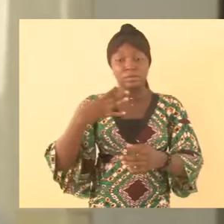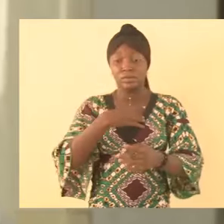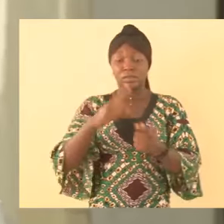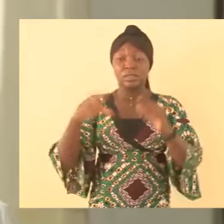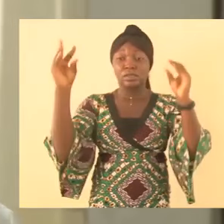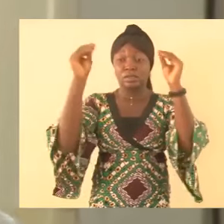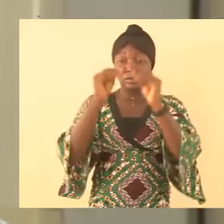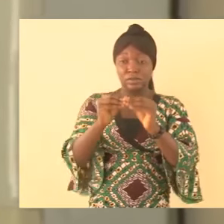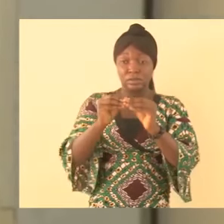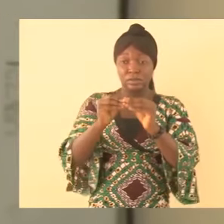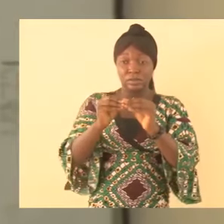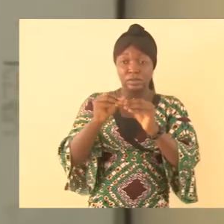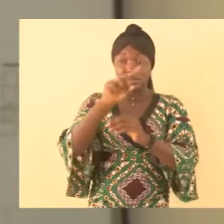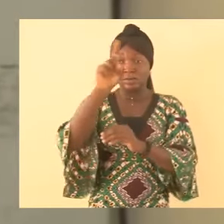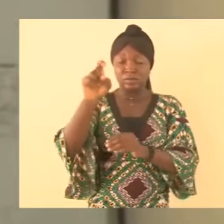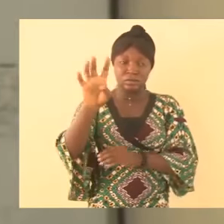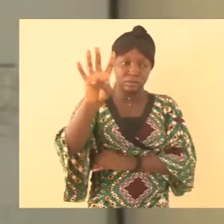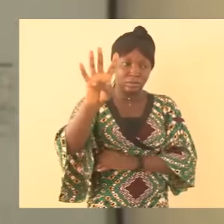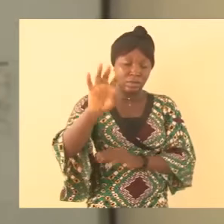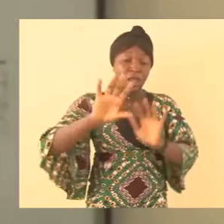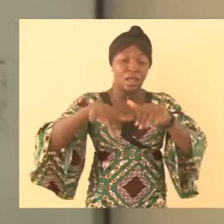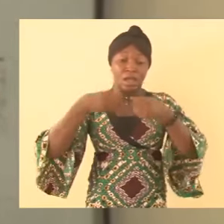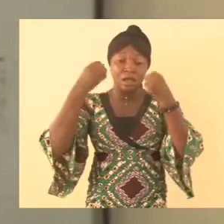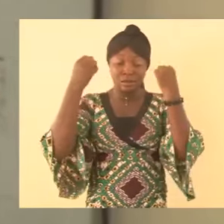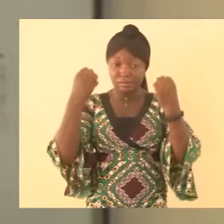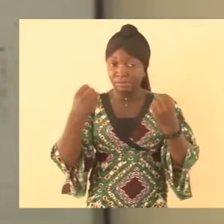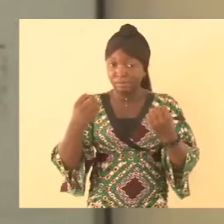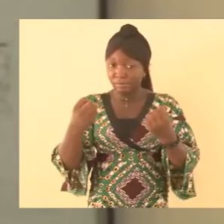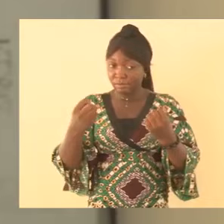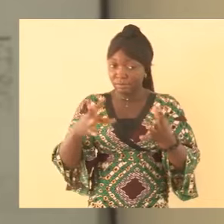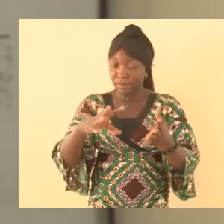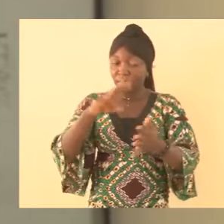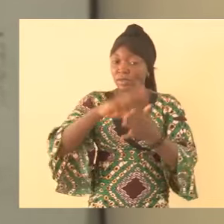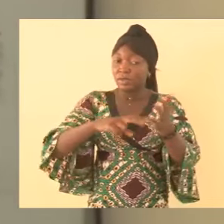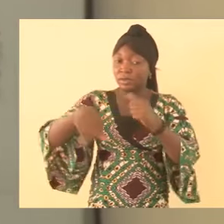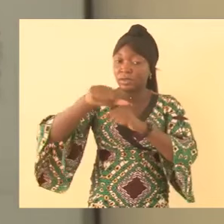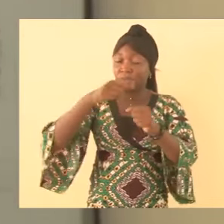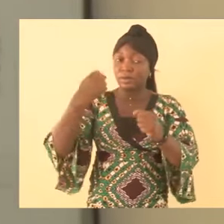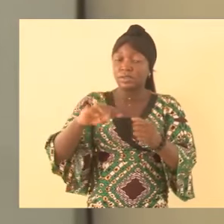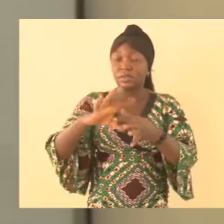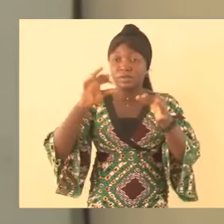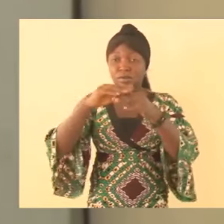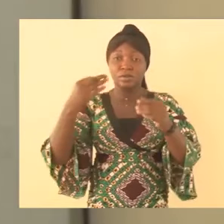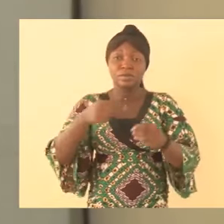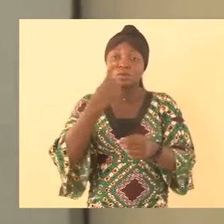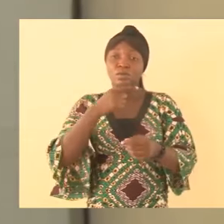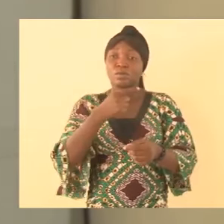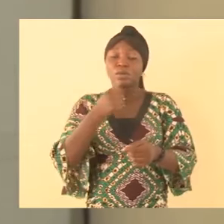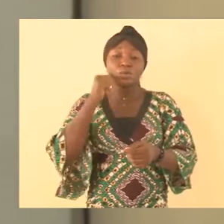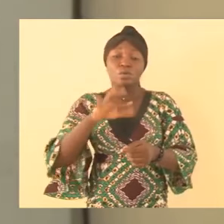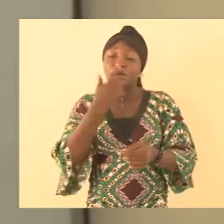I would like to add my own perspective on question 3. So having heard or read about the story of the widow,